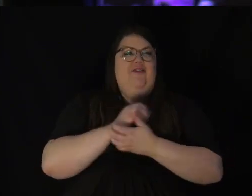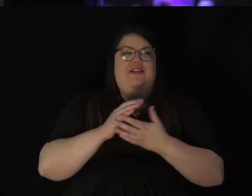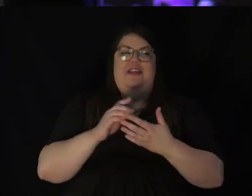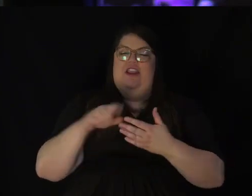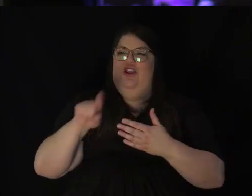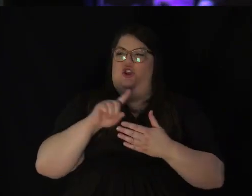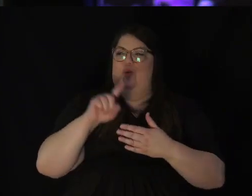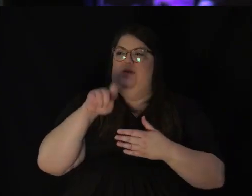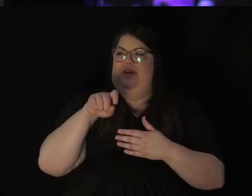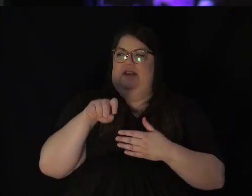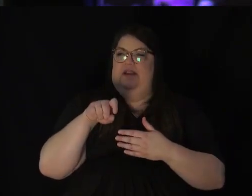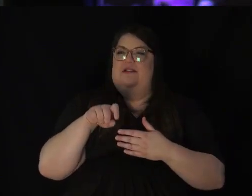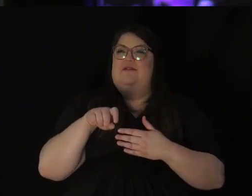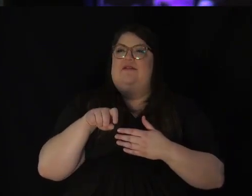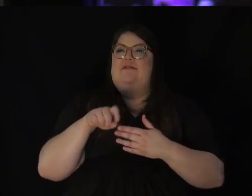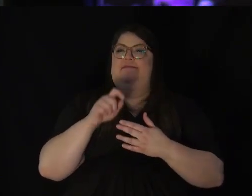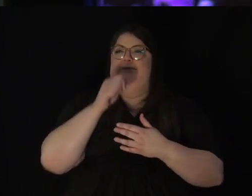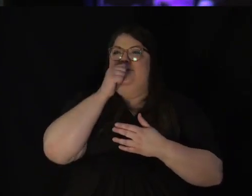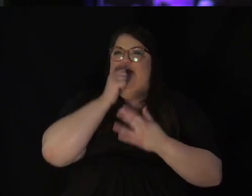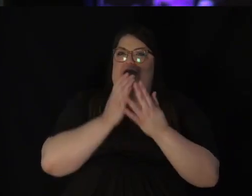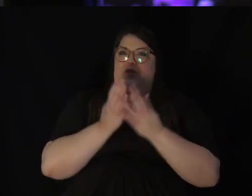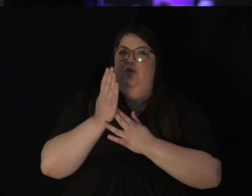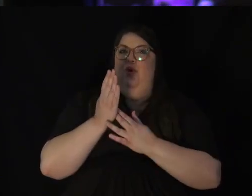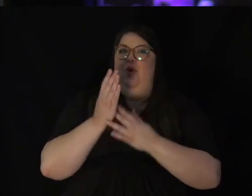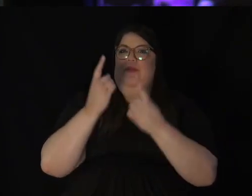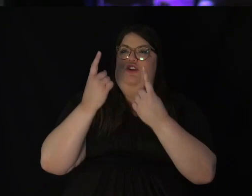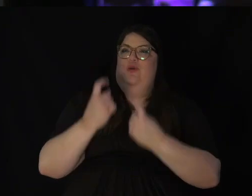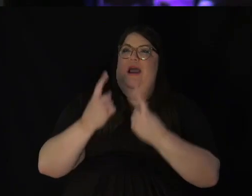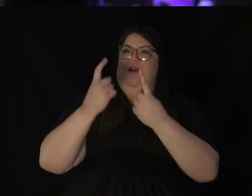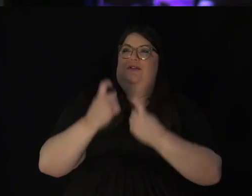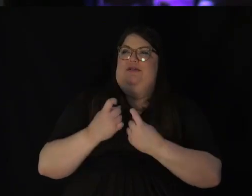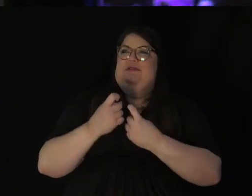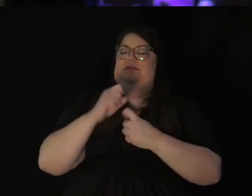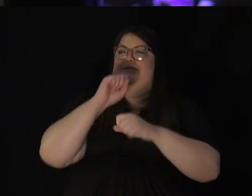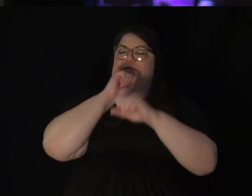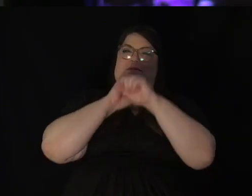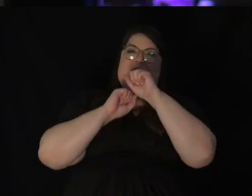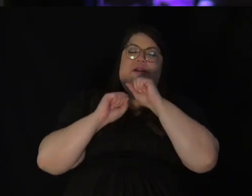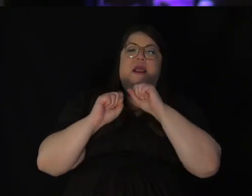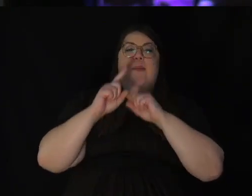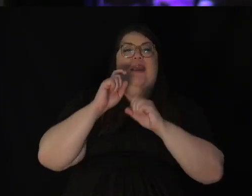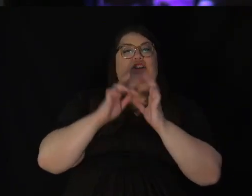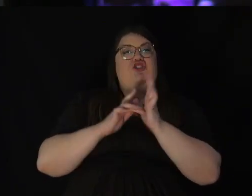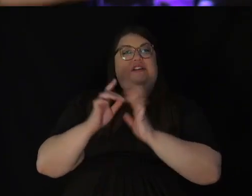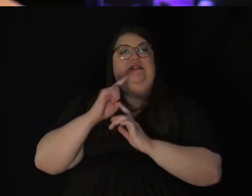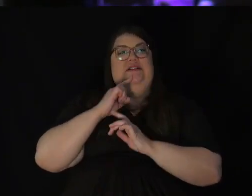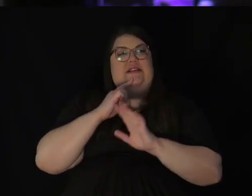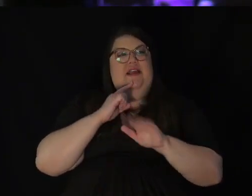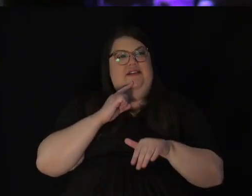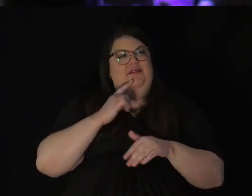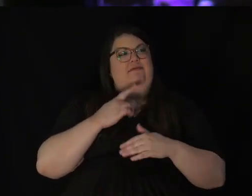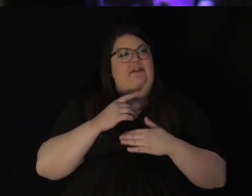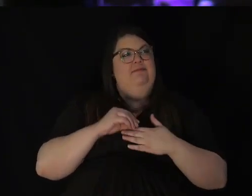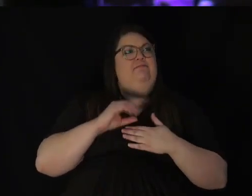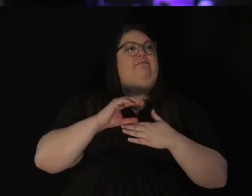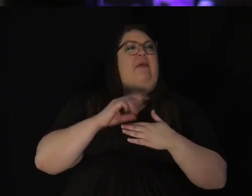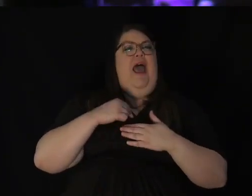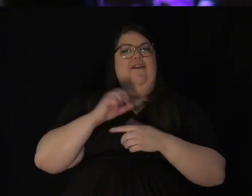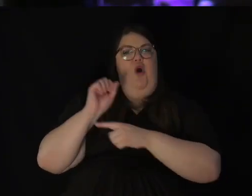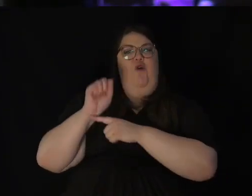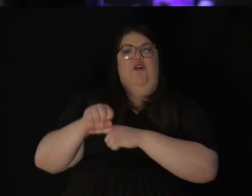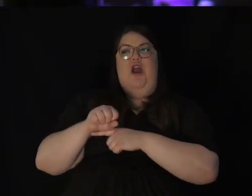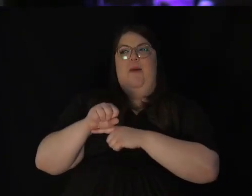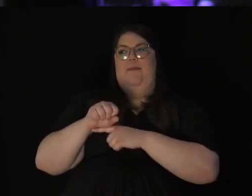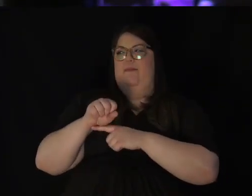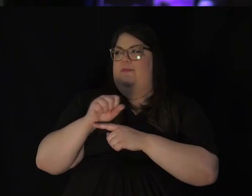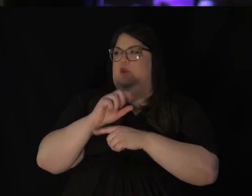you're going to need to get through the trials, to get through the tribulations, because Jesus says, take heart, I've overcome the world.